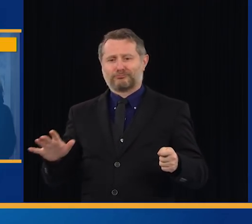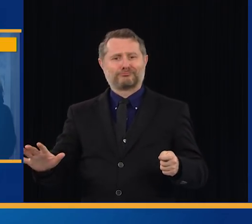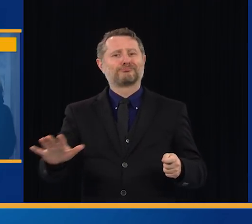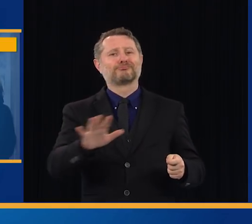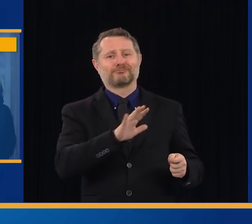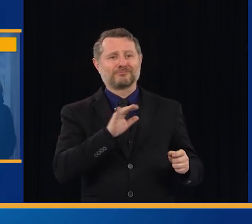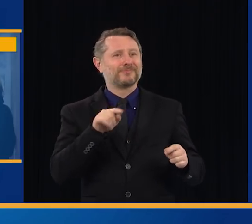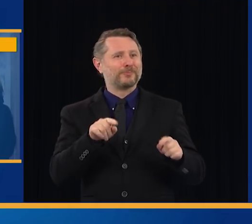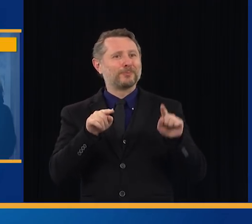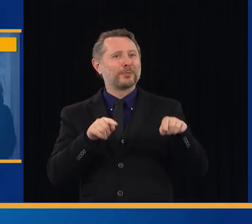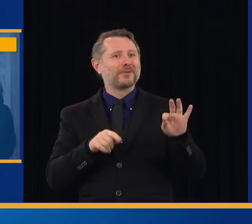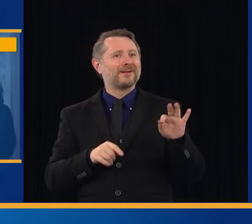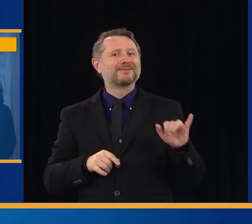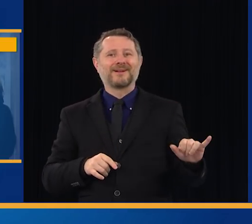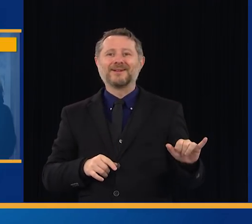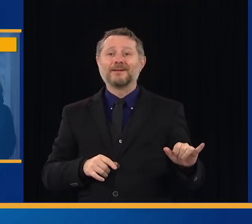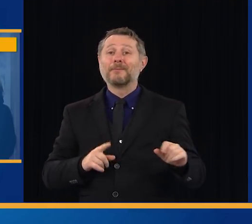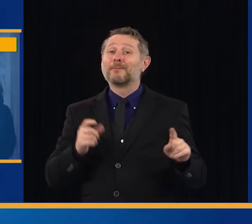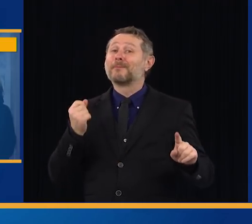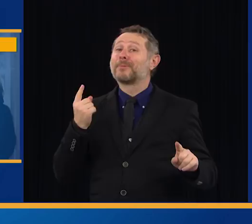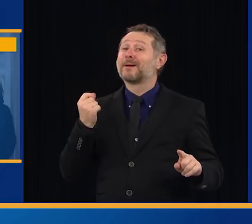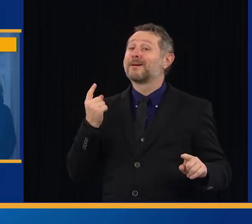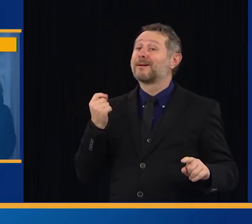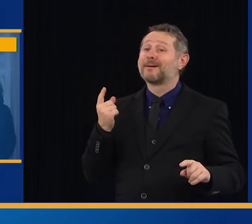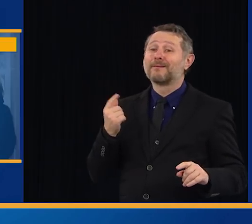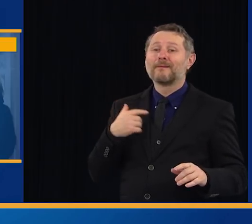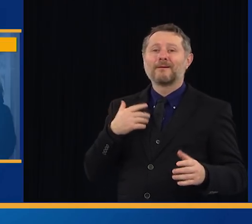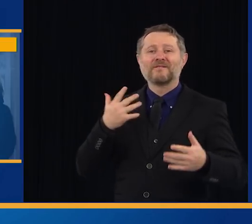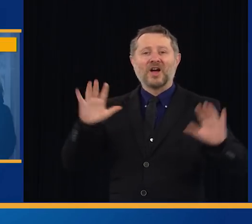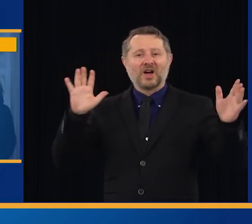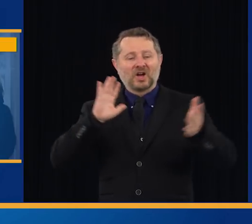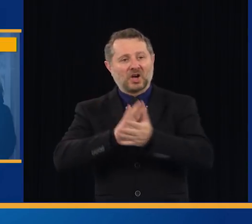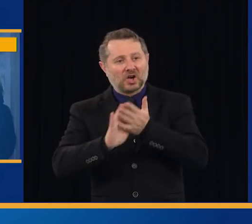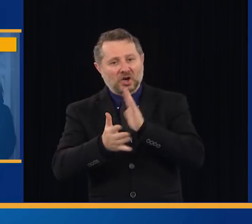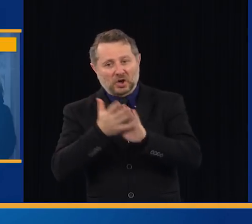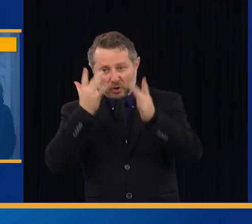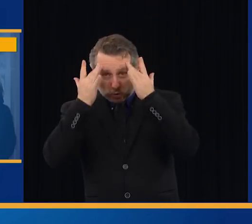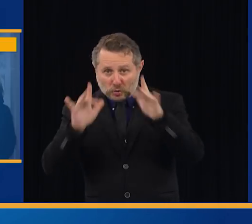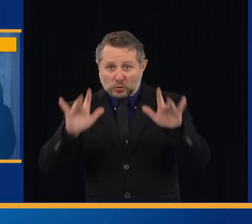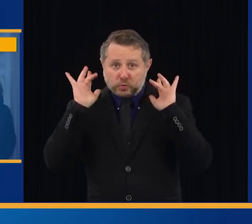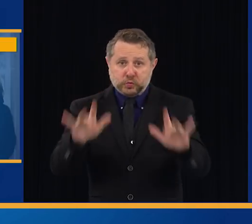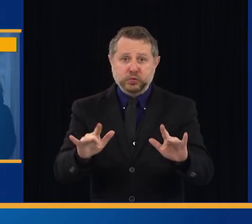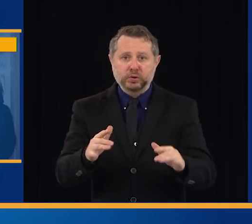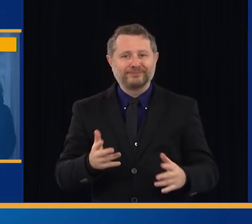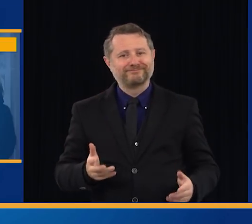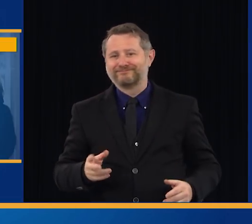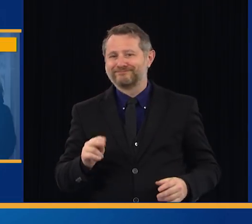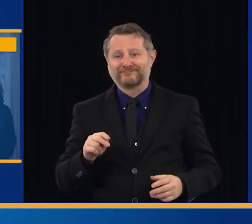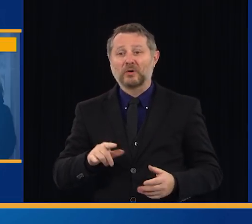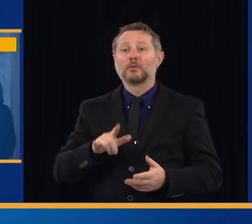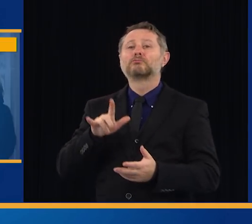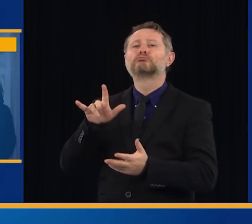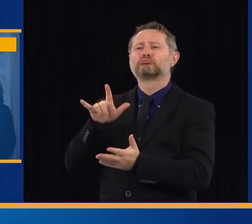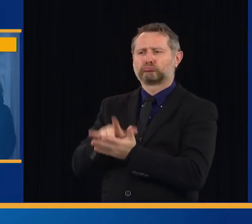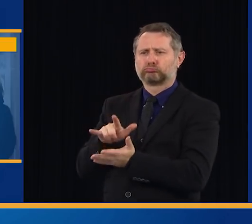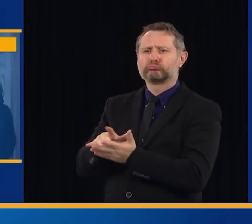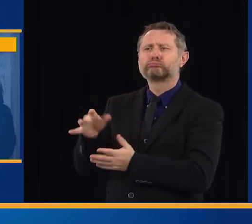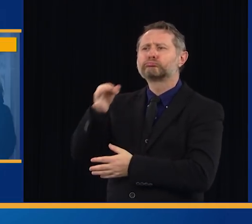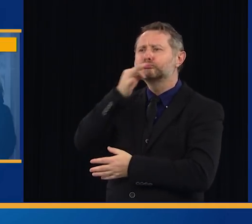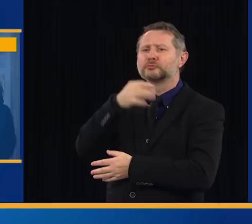However, we're not there yet. We're just at 0.9. Again, Wuhan got down to 0.3. So we have to continue doing what we're